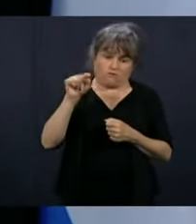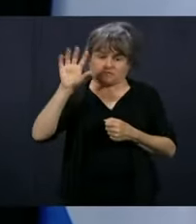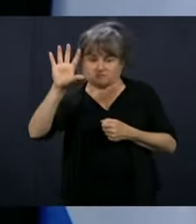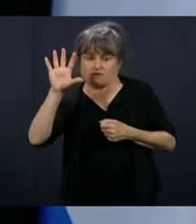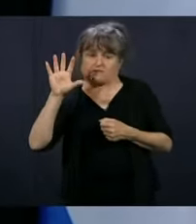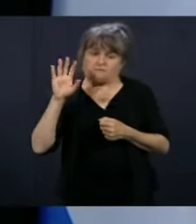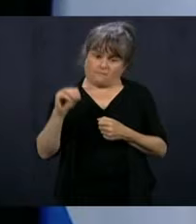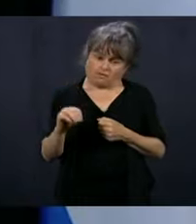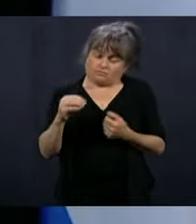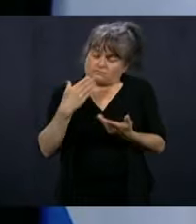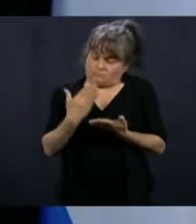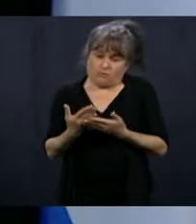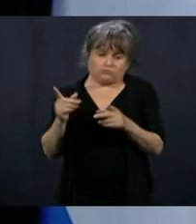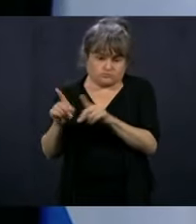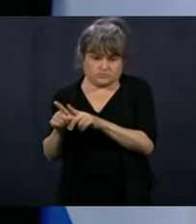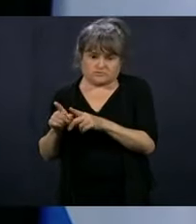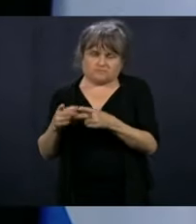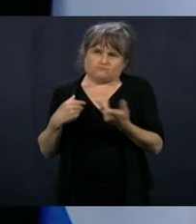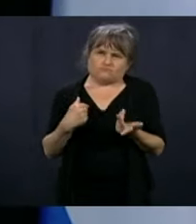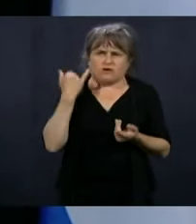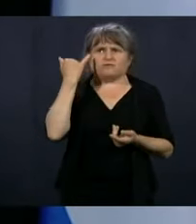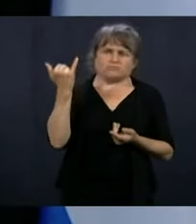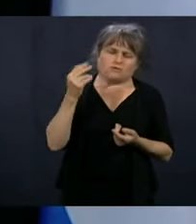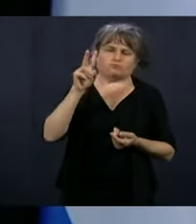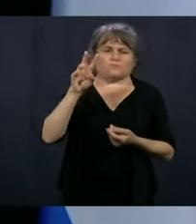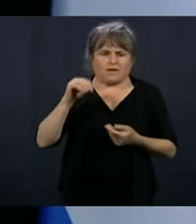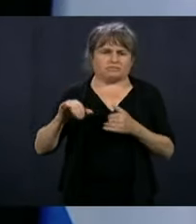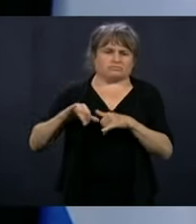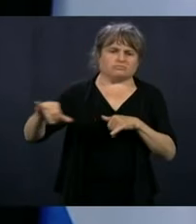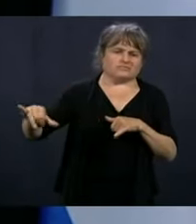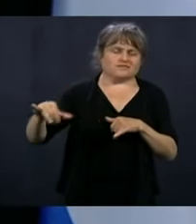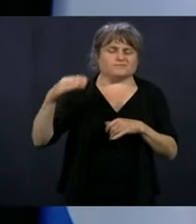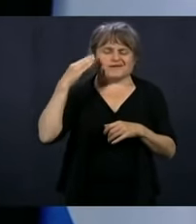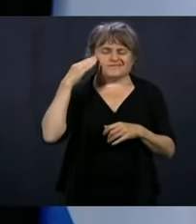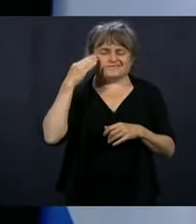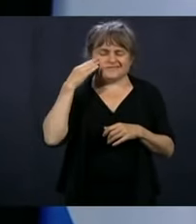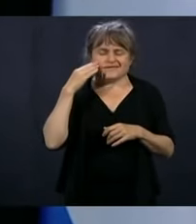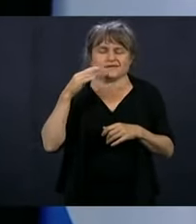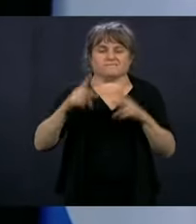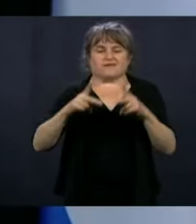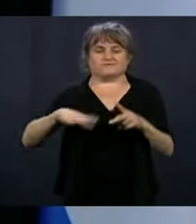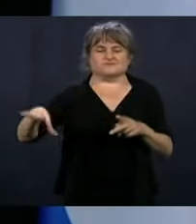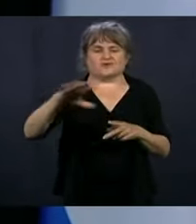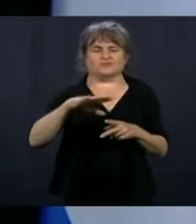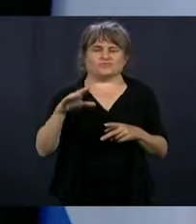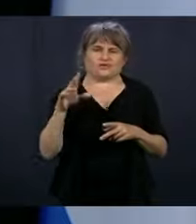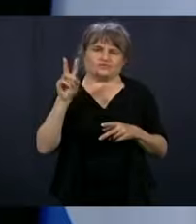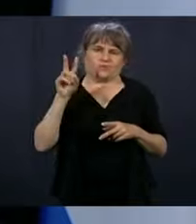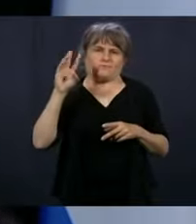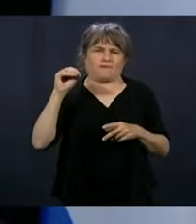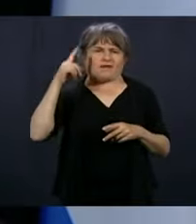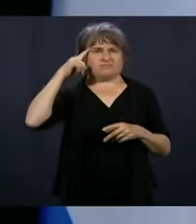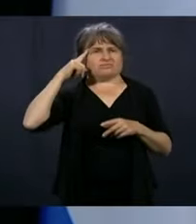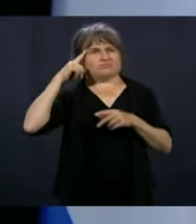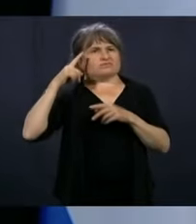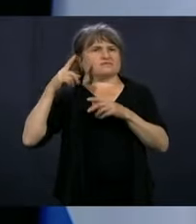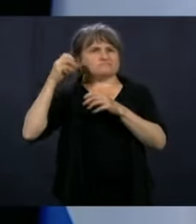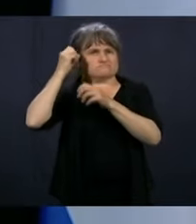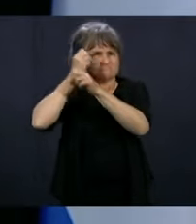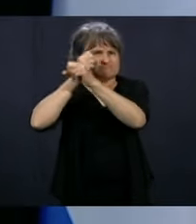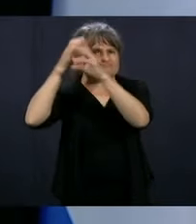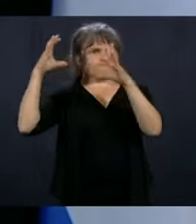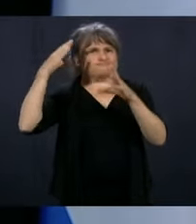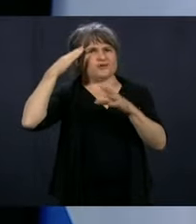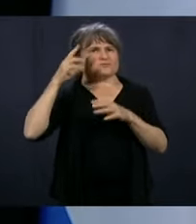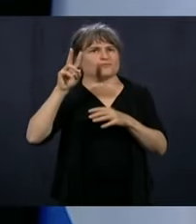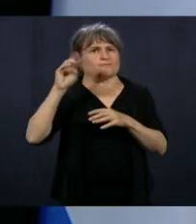why we chose to go with 2 meters, because you understand that when we say 2 meters, people are going to, go around 1.5 meters sometimes, or